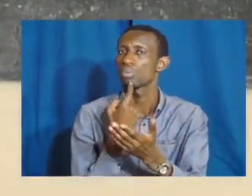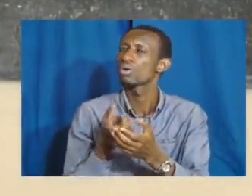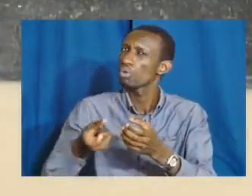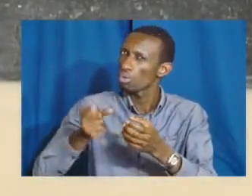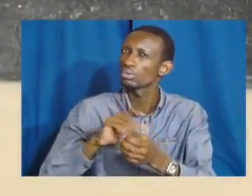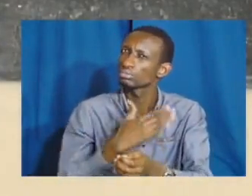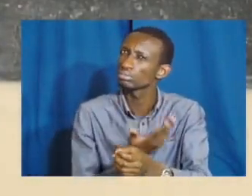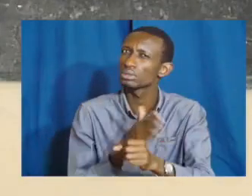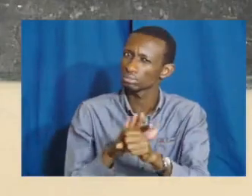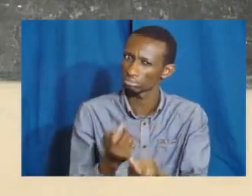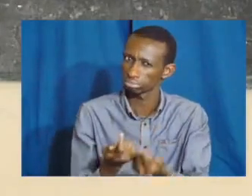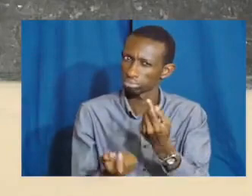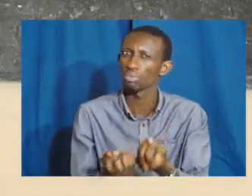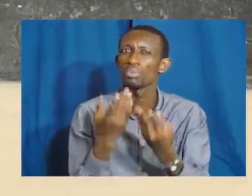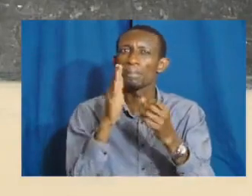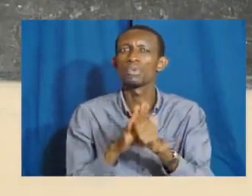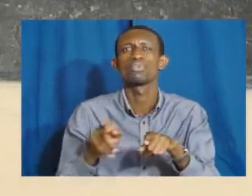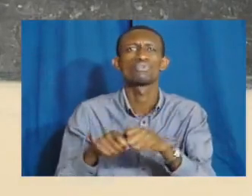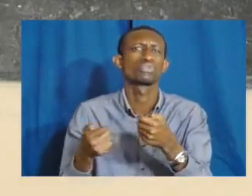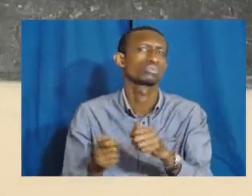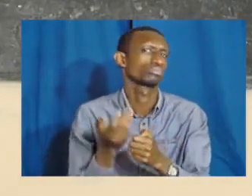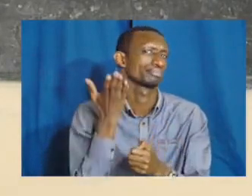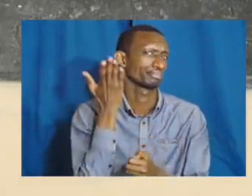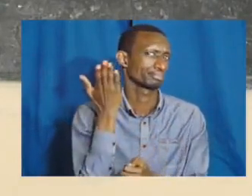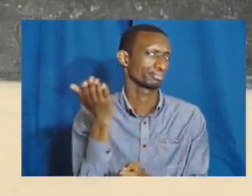extra bonds. So this will be a hydrogen bond.